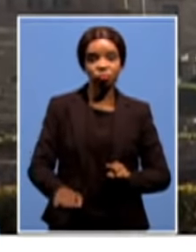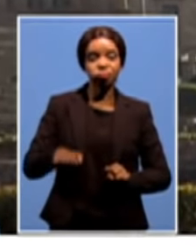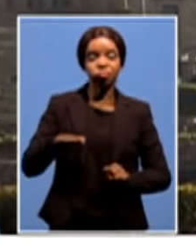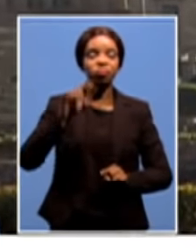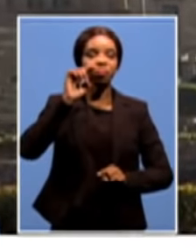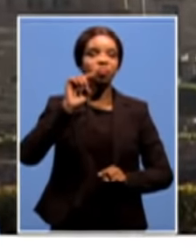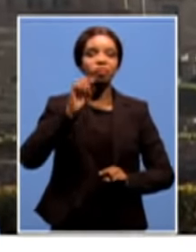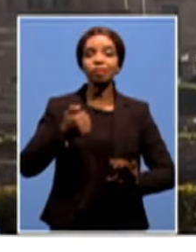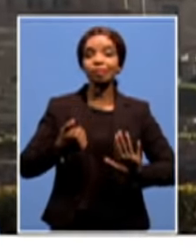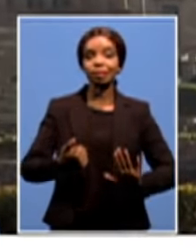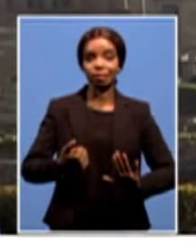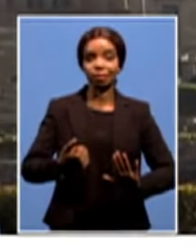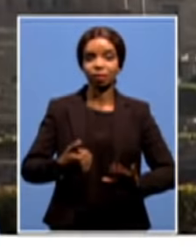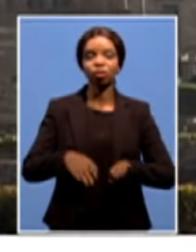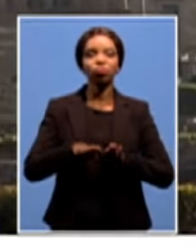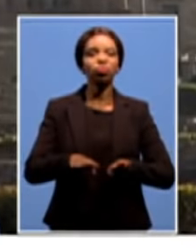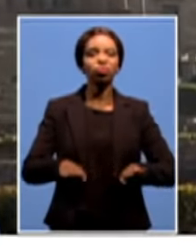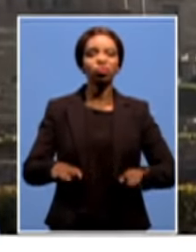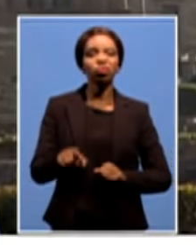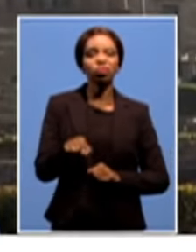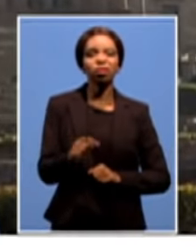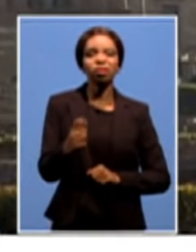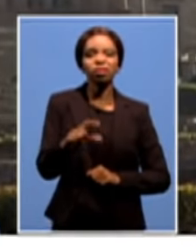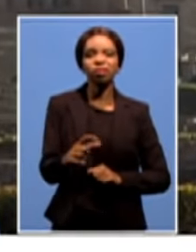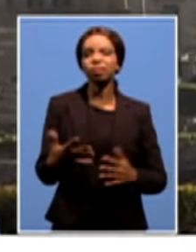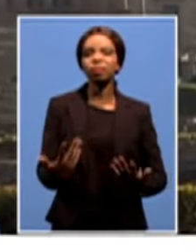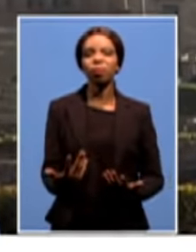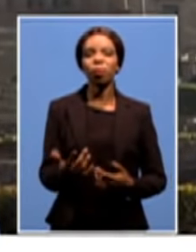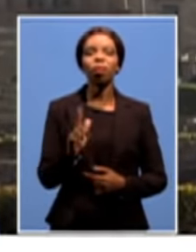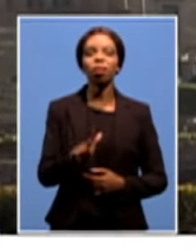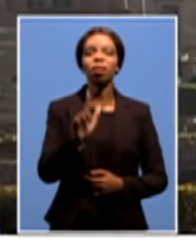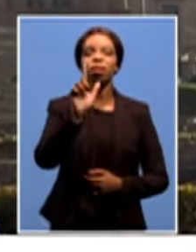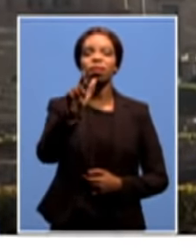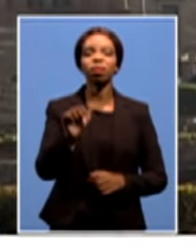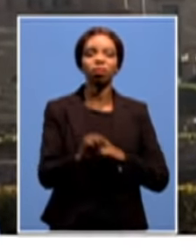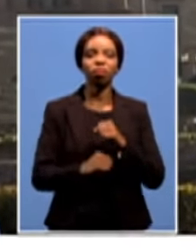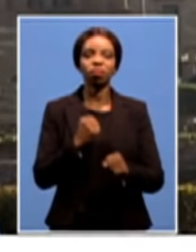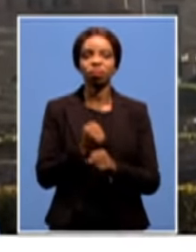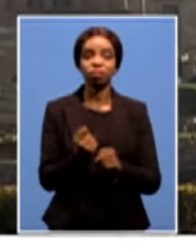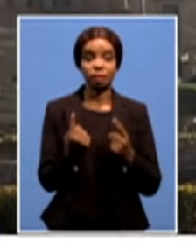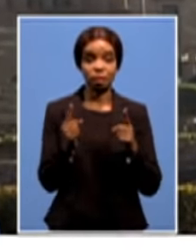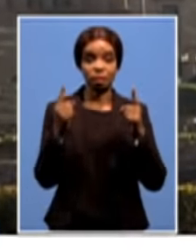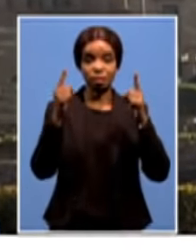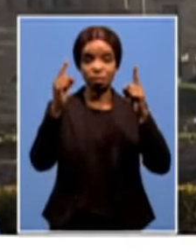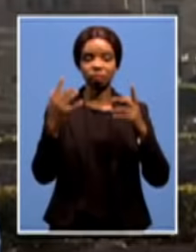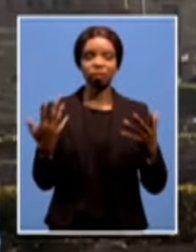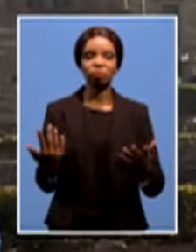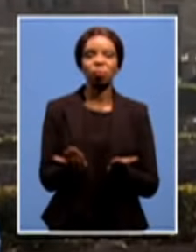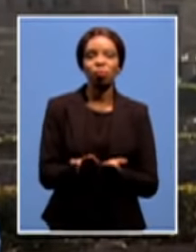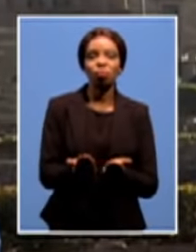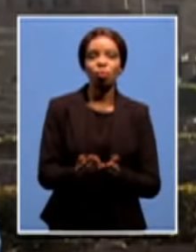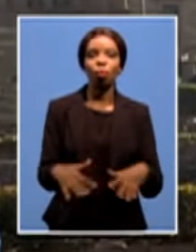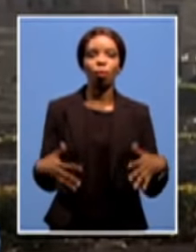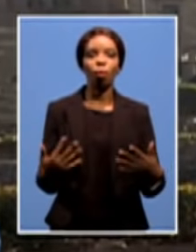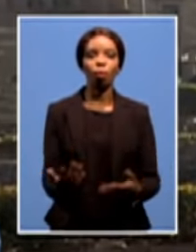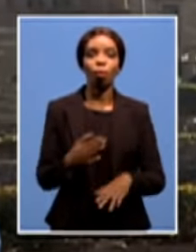children's chances of succeeding, you know, in later years at school, in the world of work,